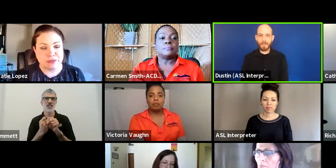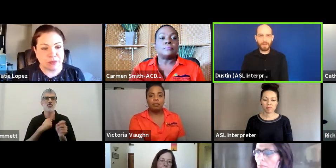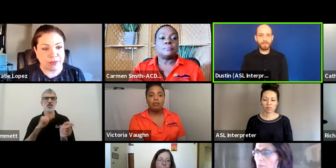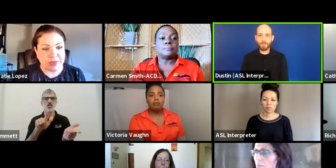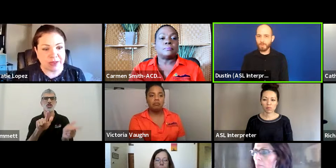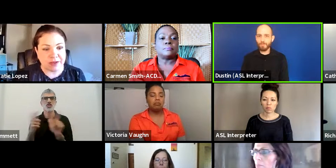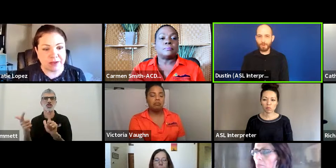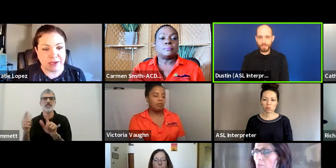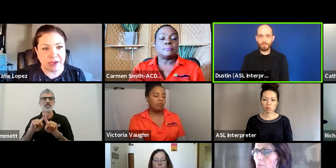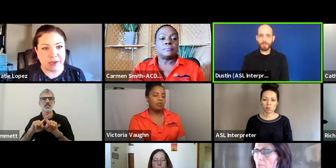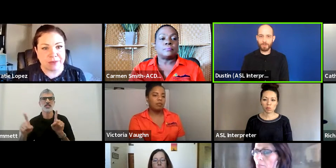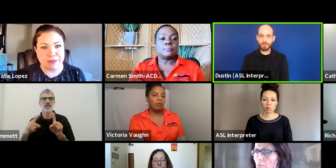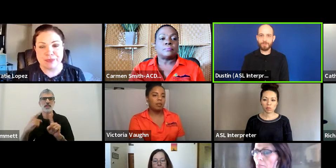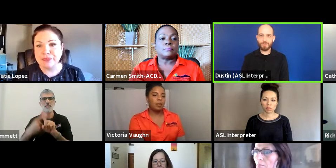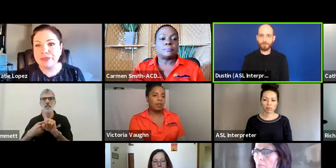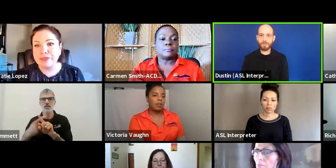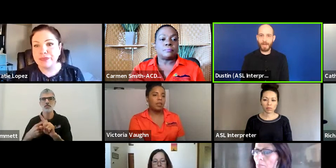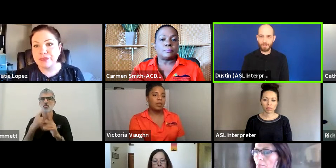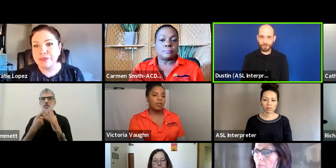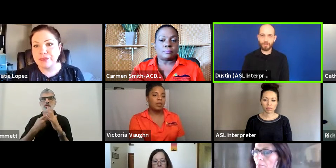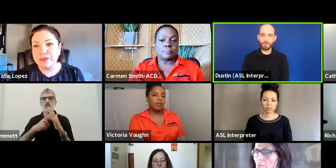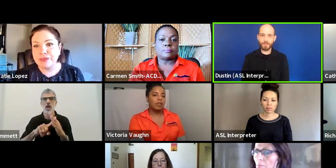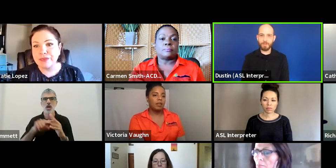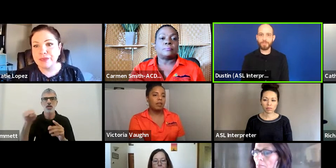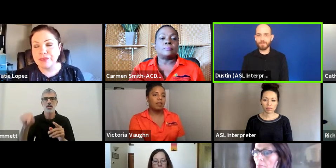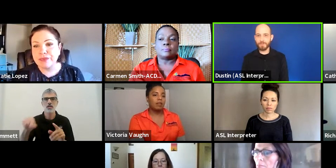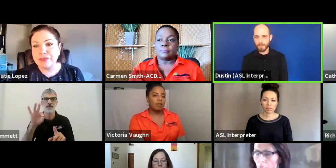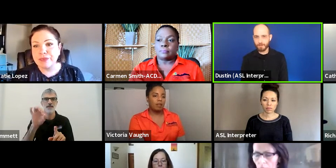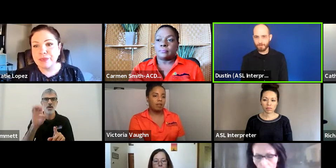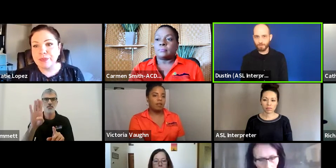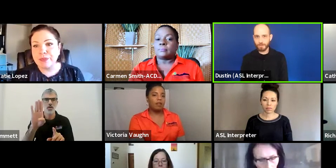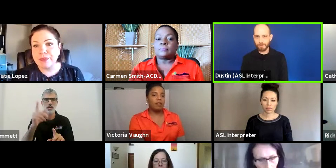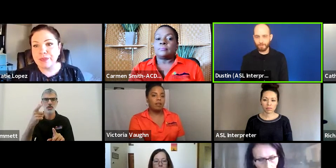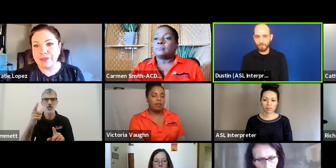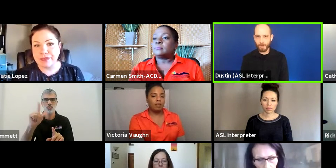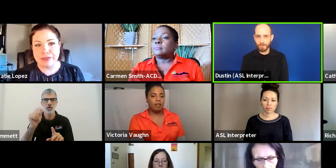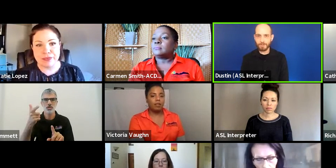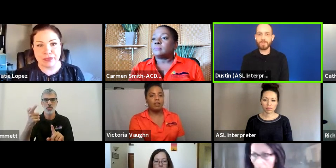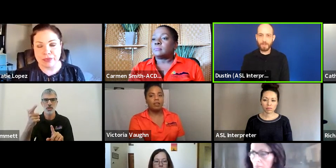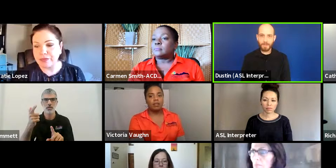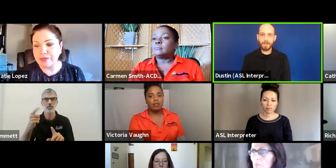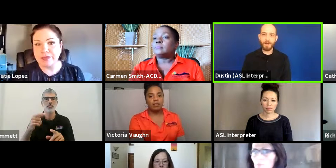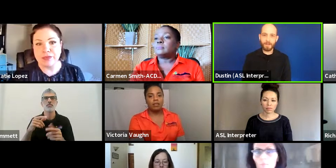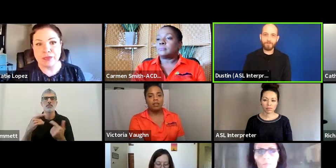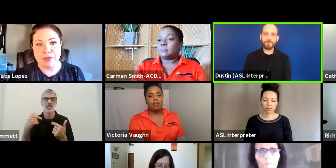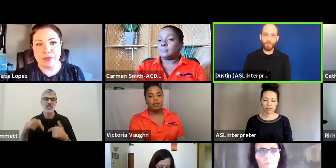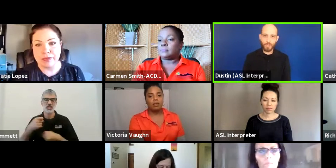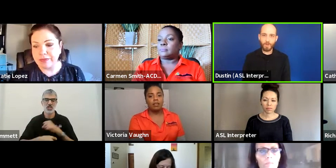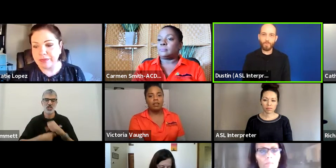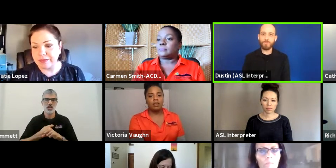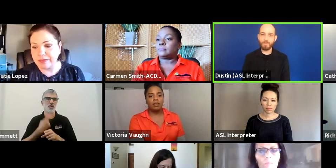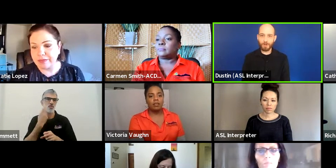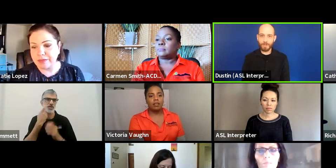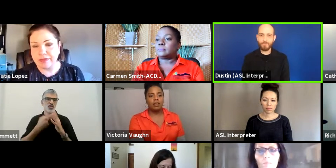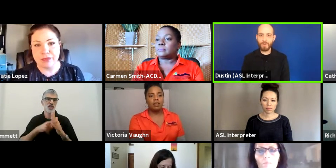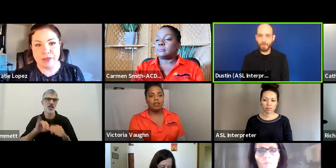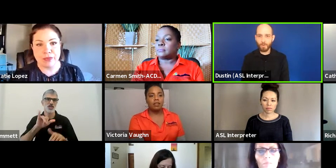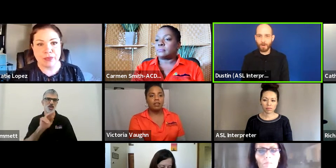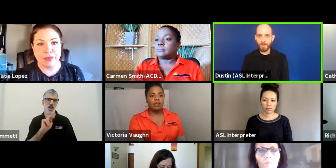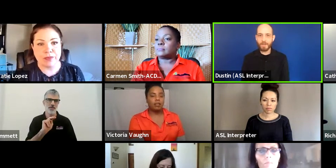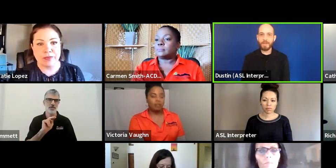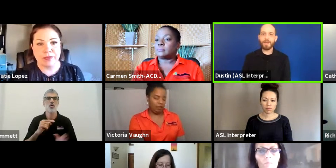but they'll be pretty similar to last year. We're going to be shifting to the different months. 2021 will be